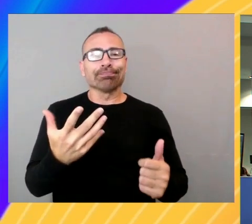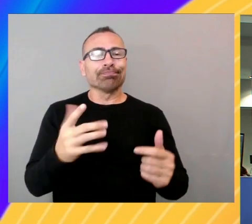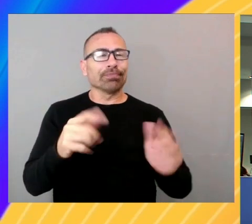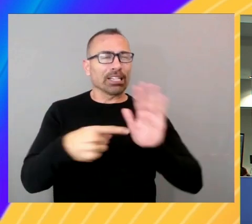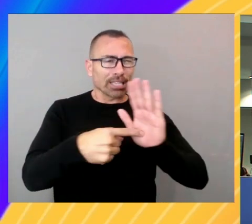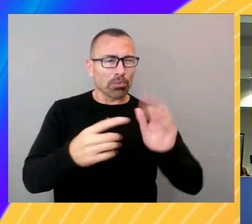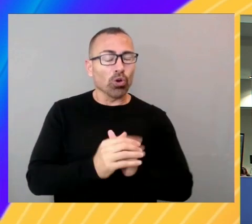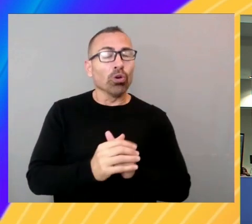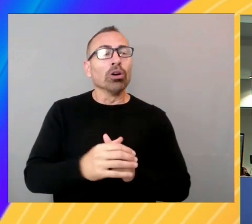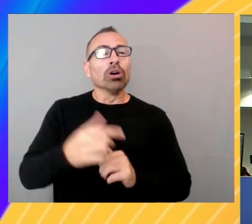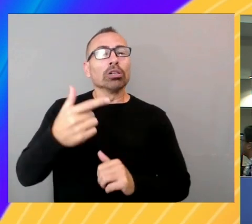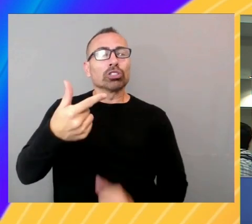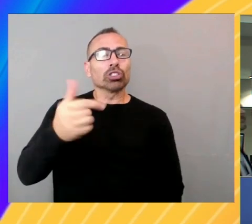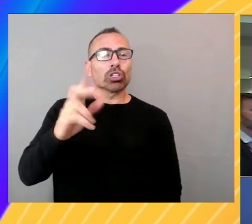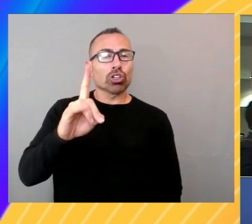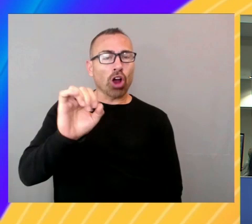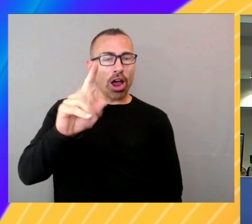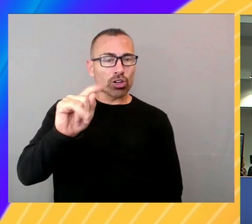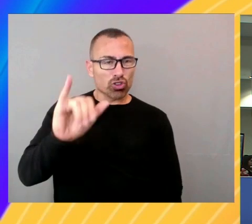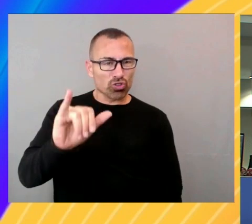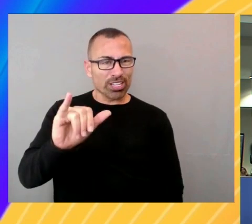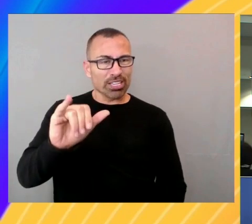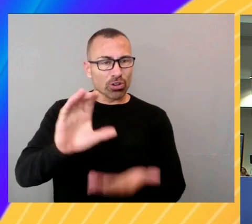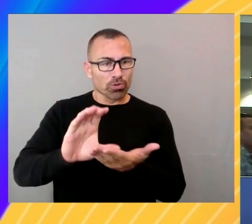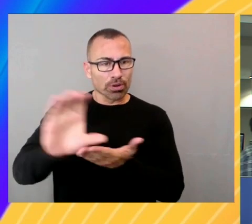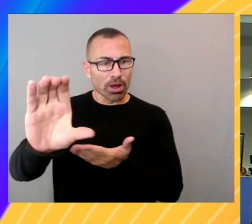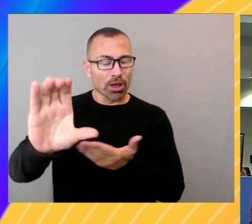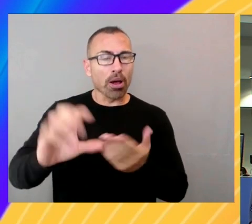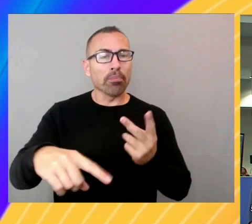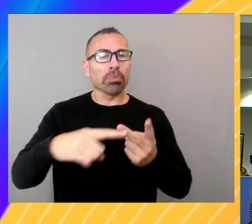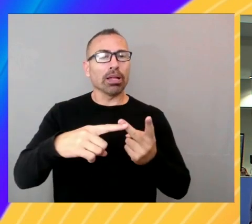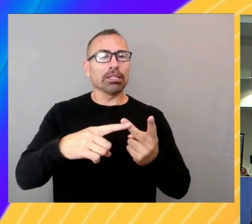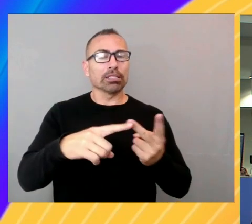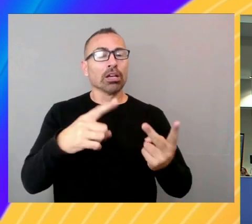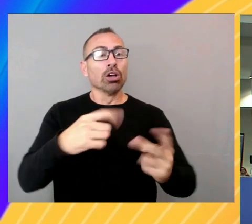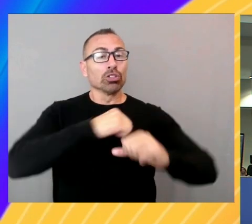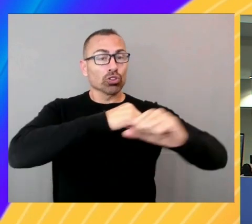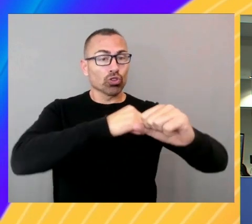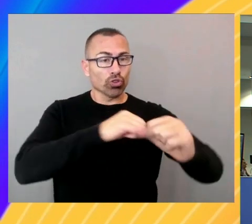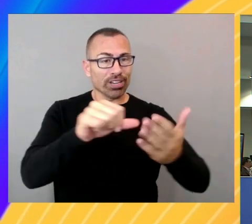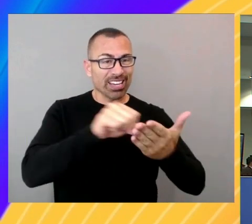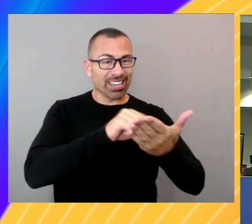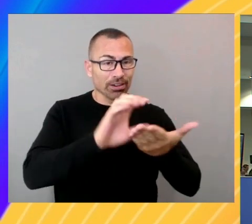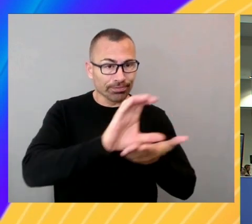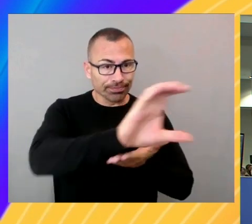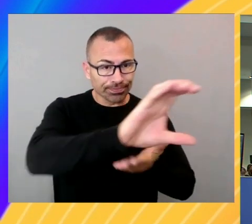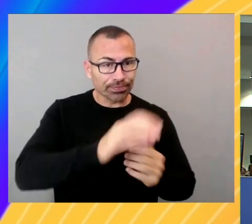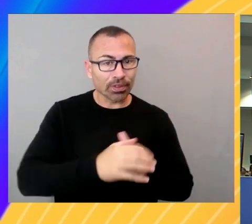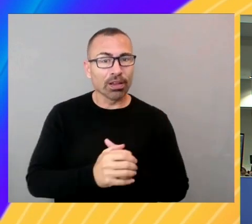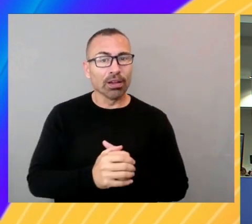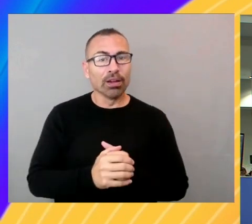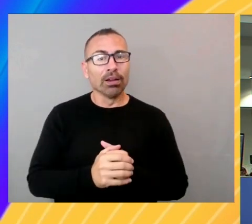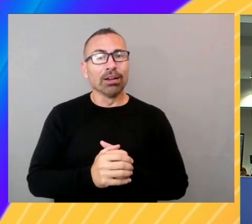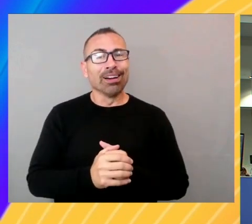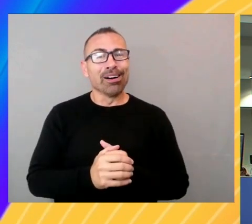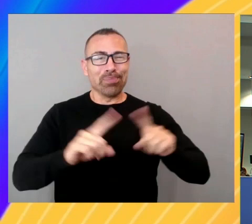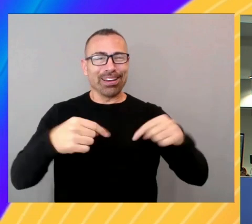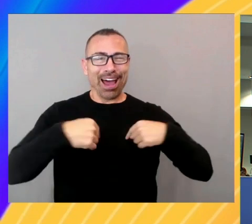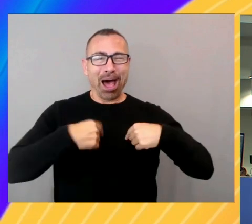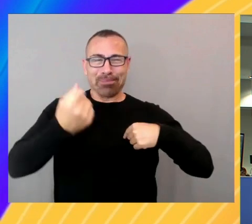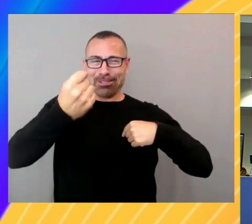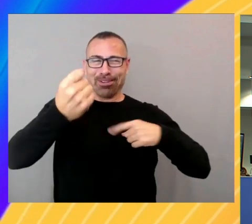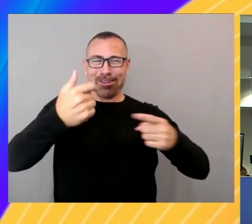security account. And just other things that I'm not going to spoil what you guys have to talk about, because also you touched on